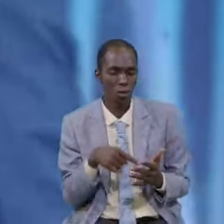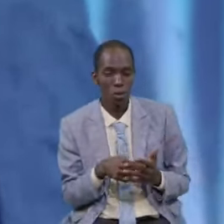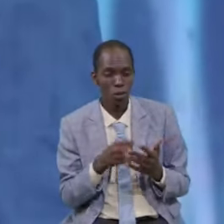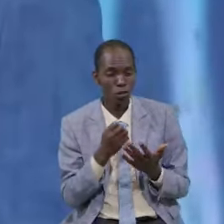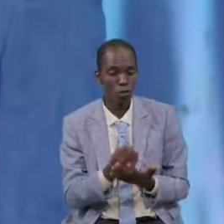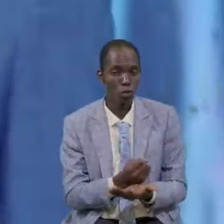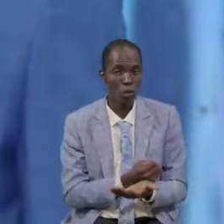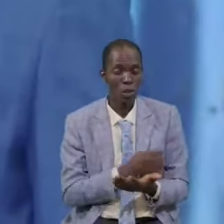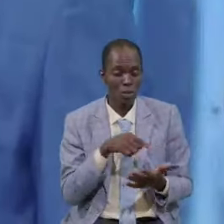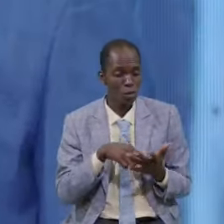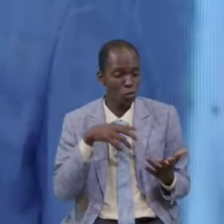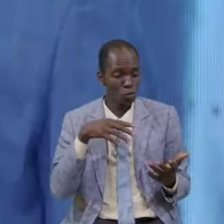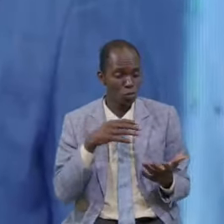conquer